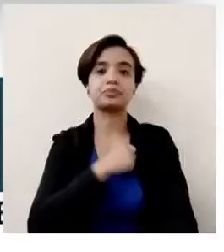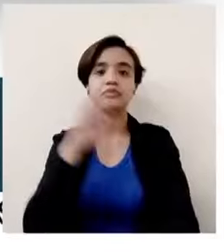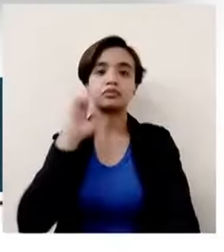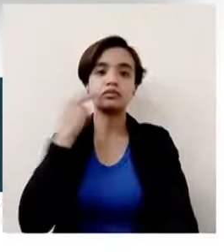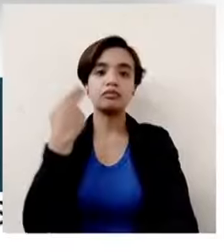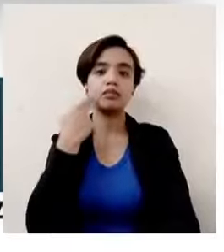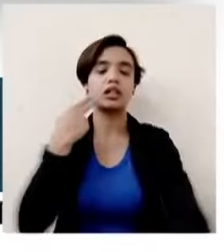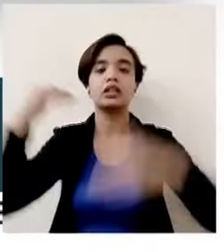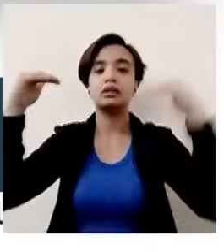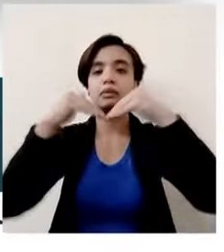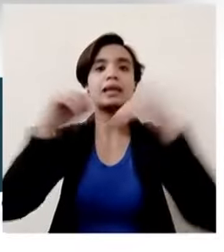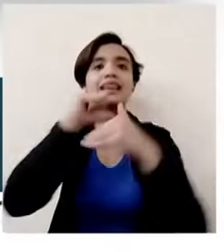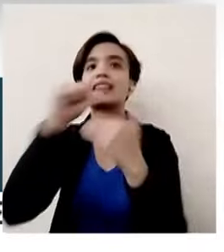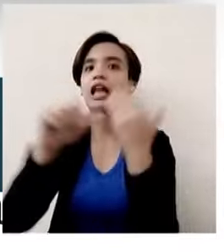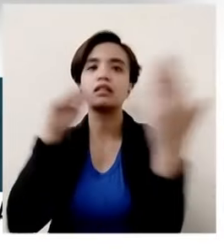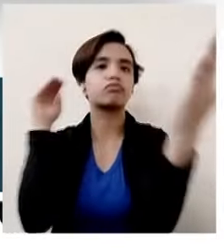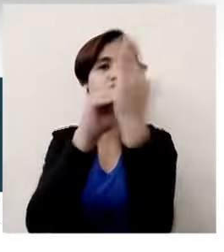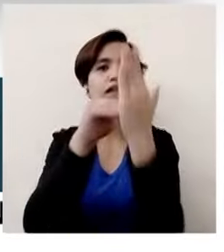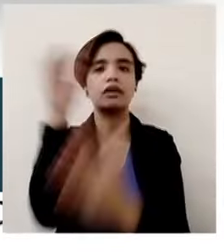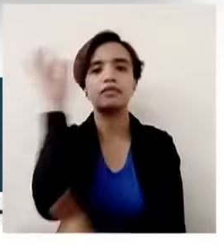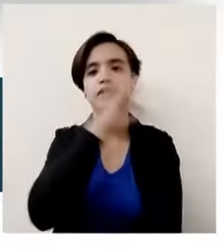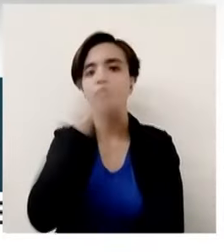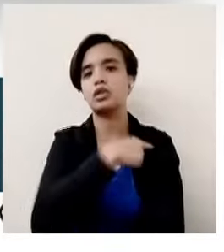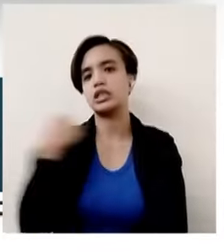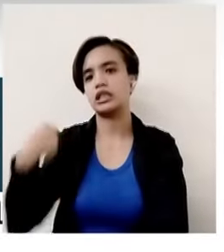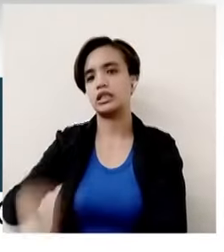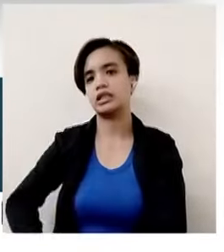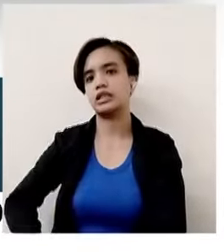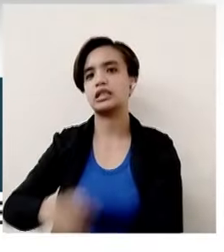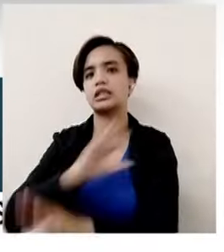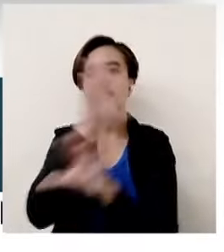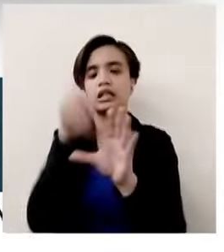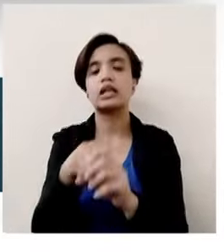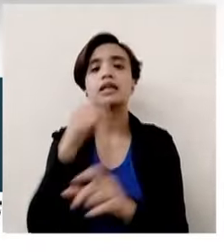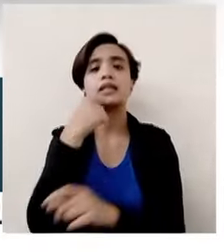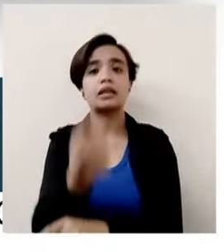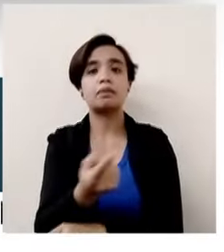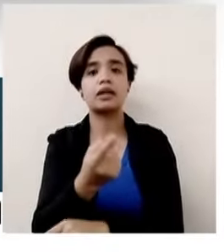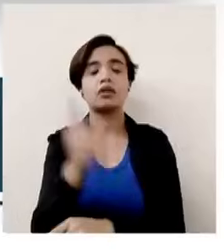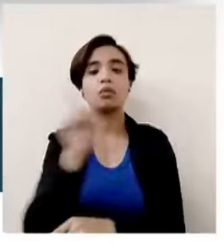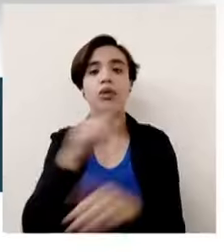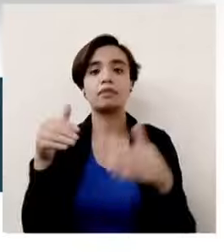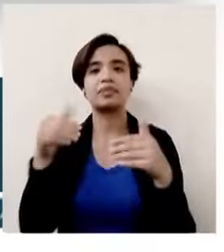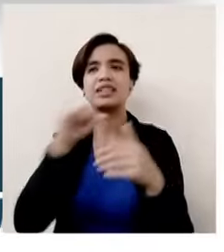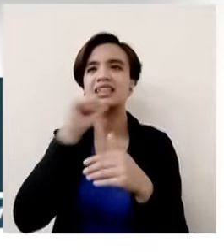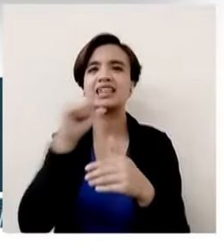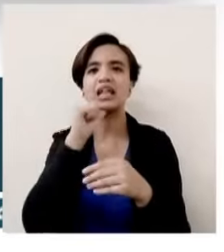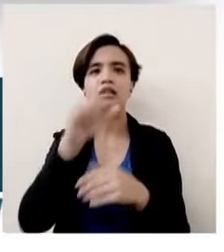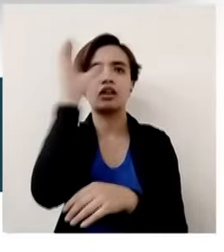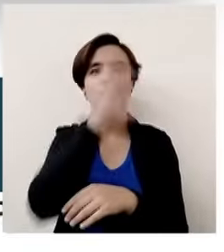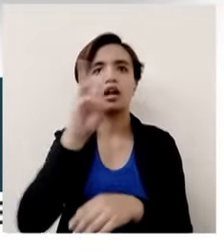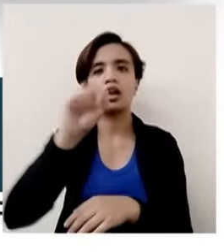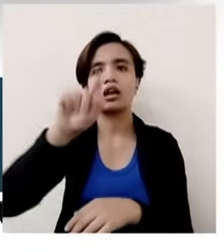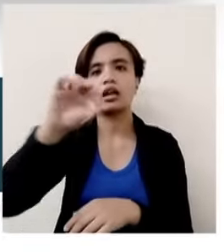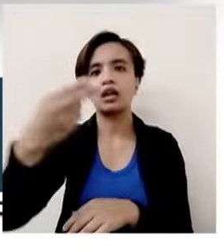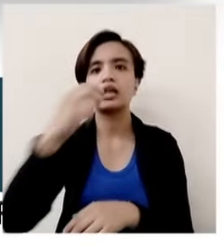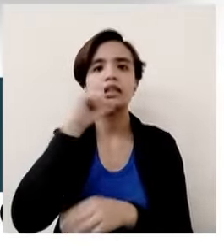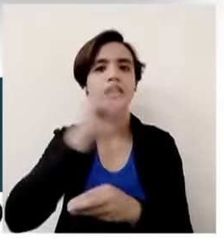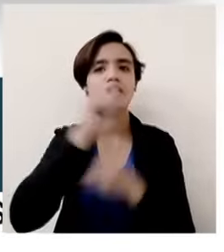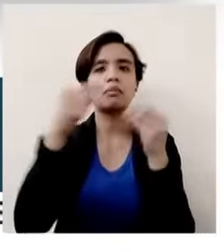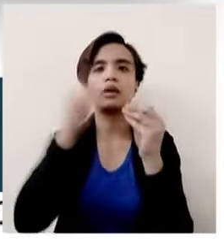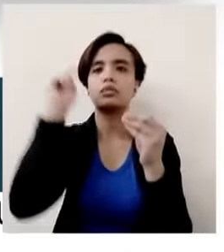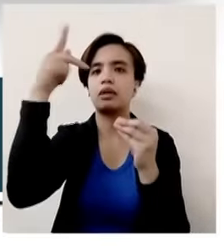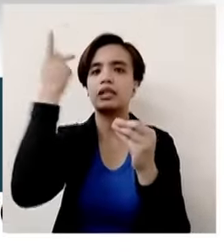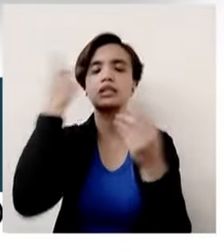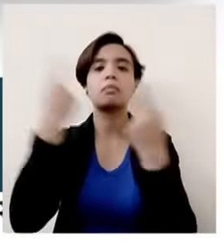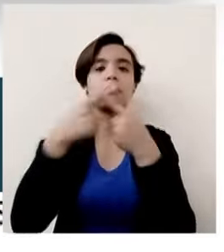to attack Filipinos of Chinese heritage. She adds that the proceedings are not a witch hunt and are not about politics, but about